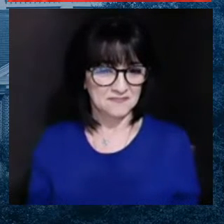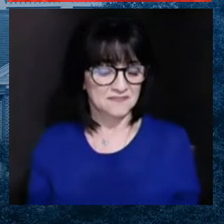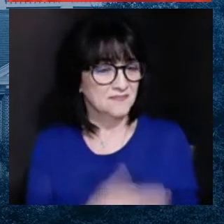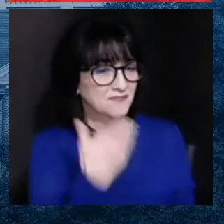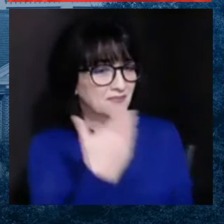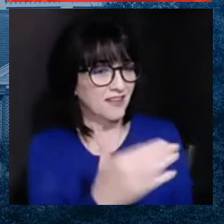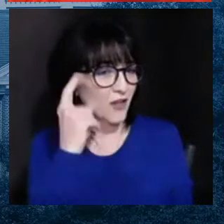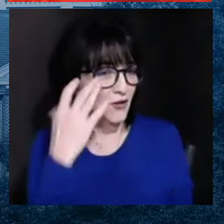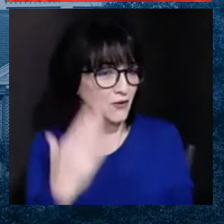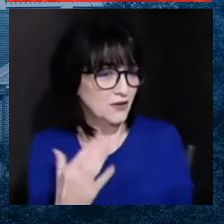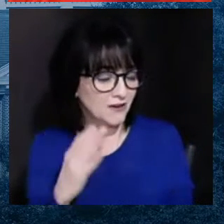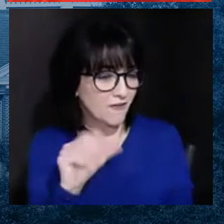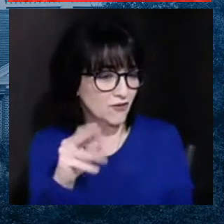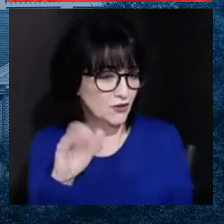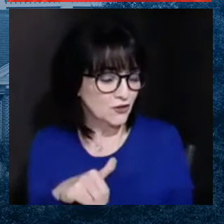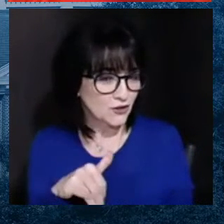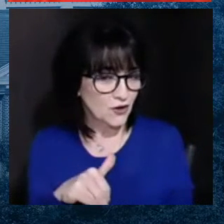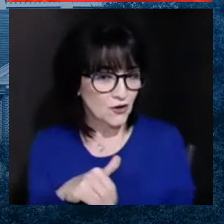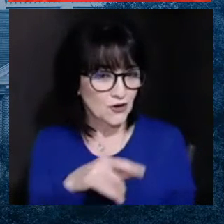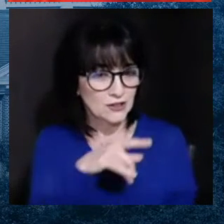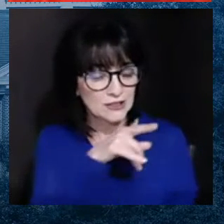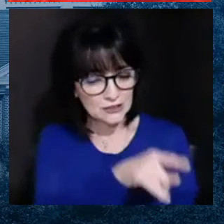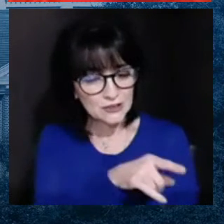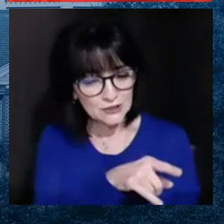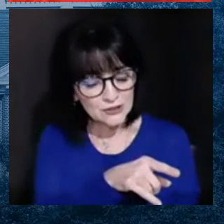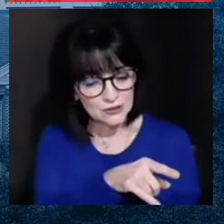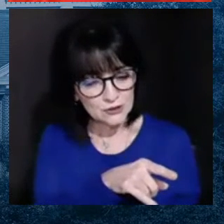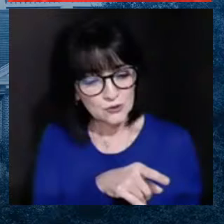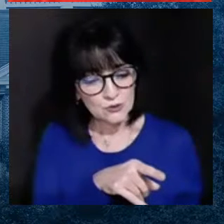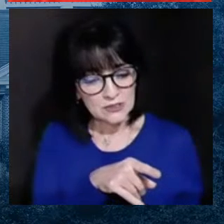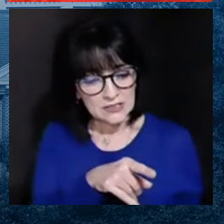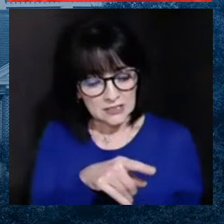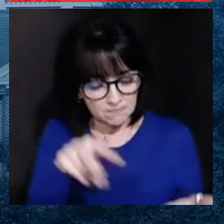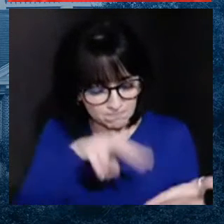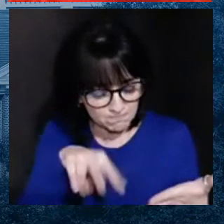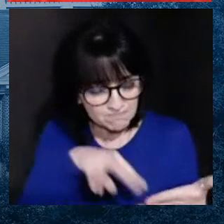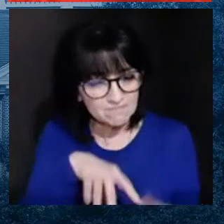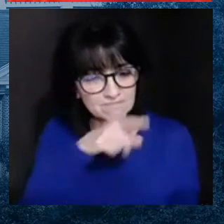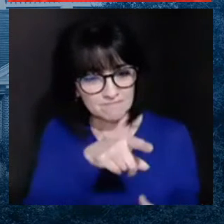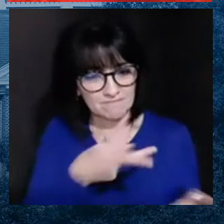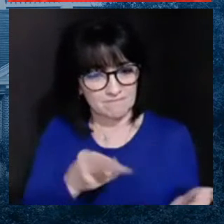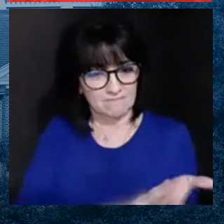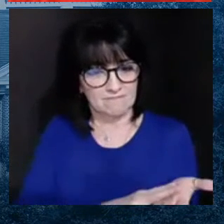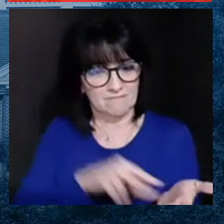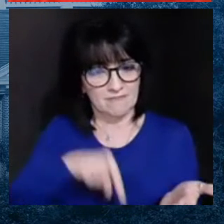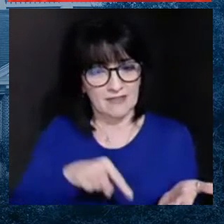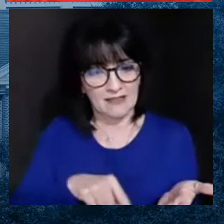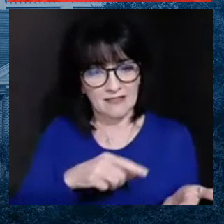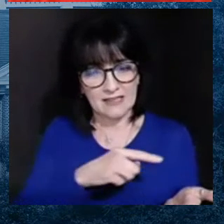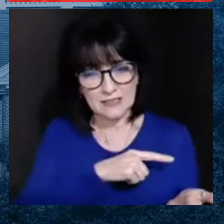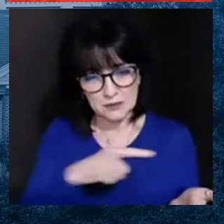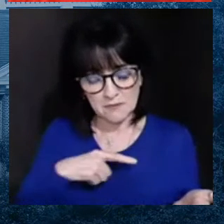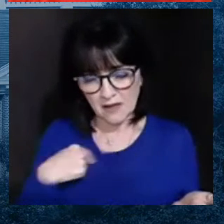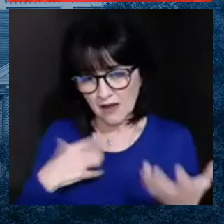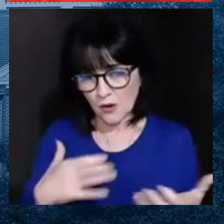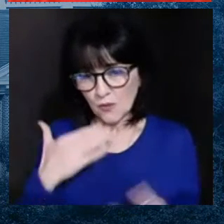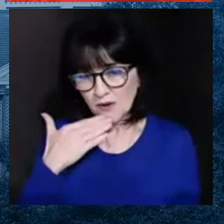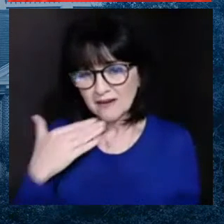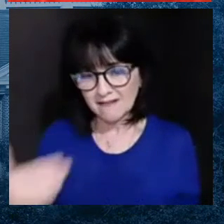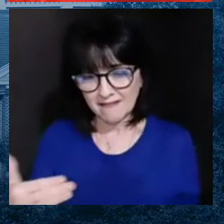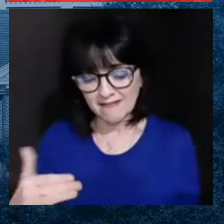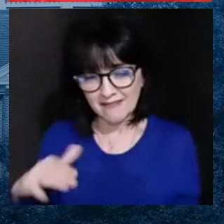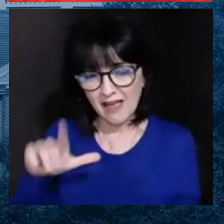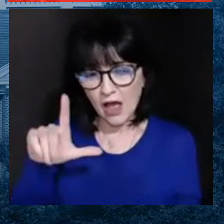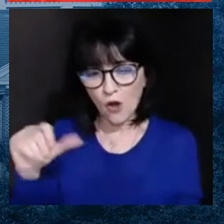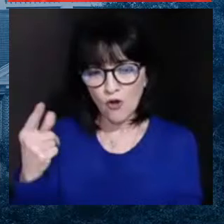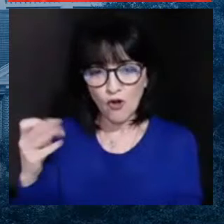Thank you, Governor Carney, for looking and signing at this bill, as well as I want to give thanks to Senator Pinckney and Representative Longhurst